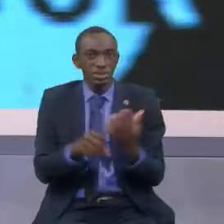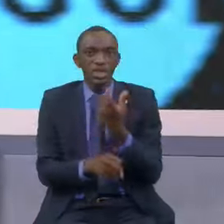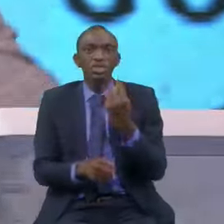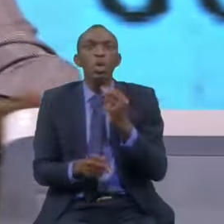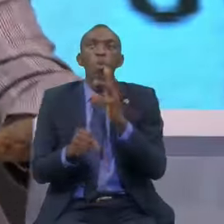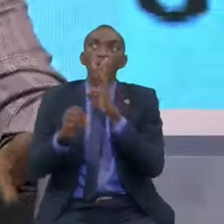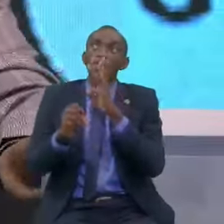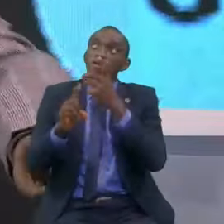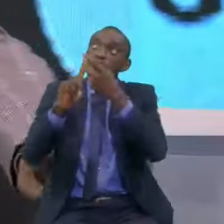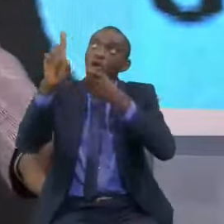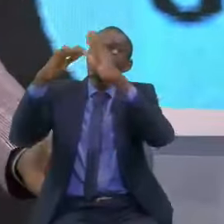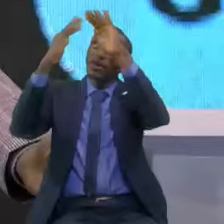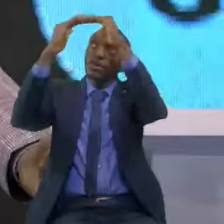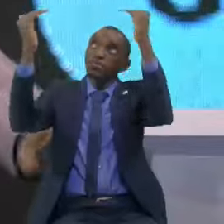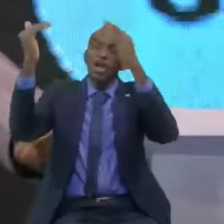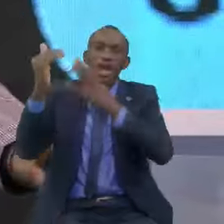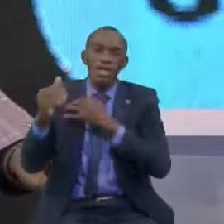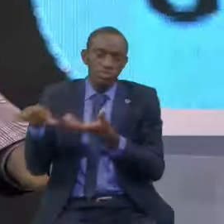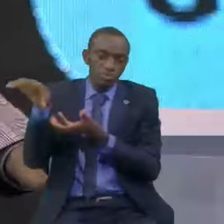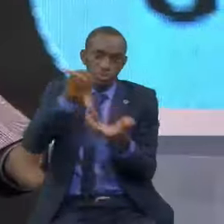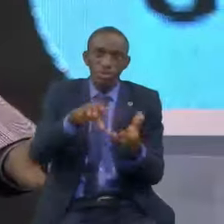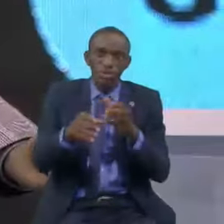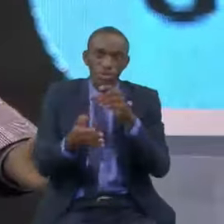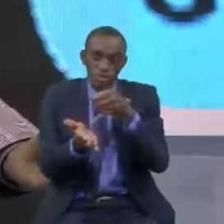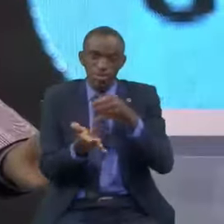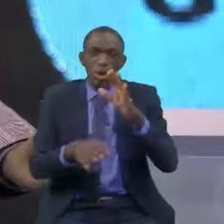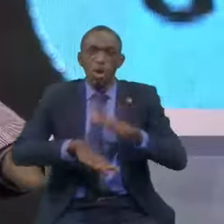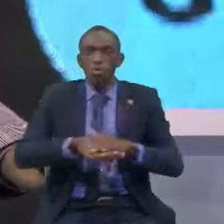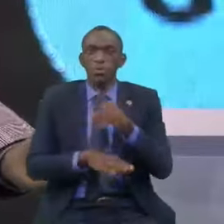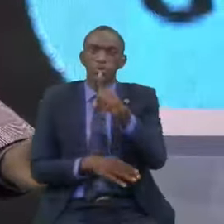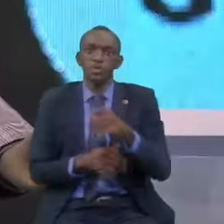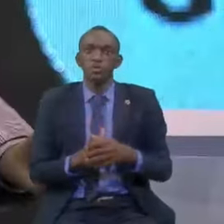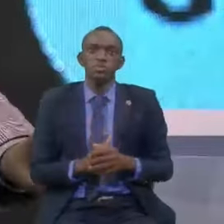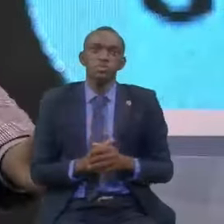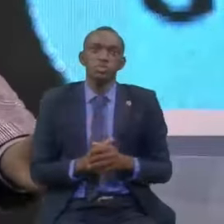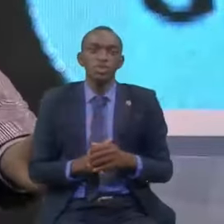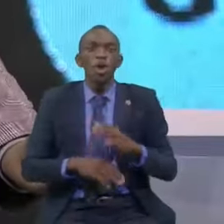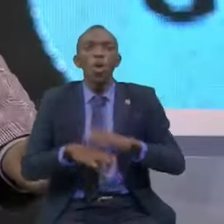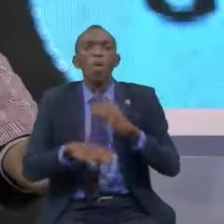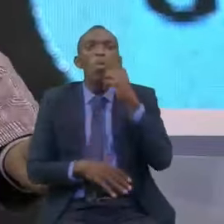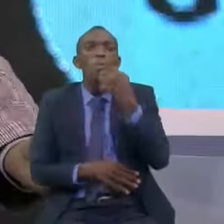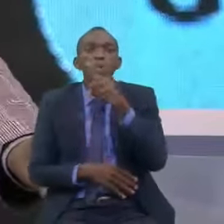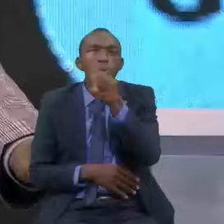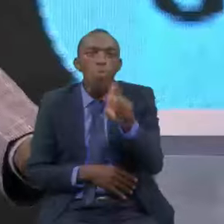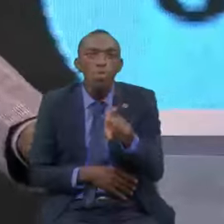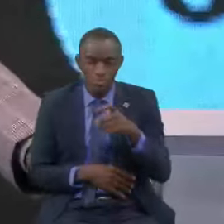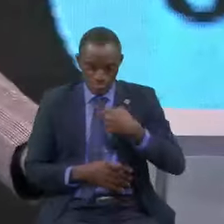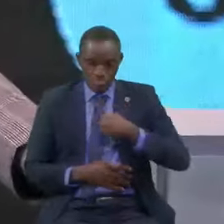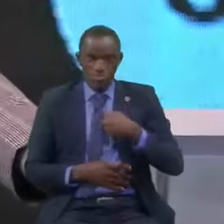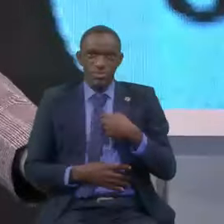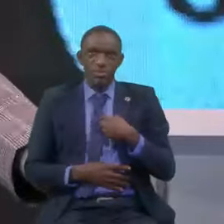it upon you. Upon who? And then he says, and